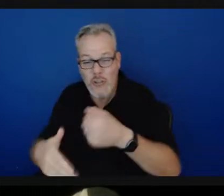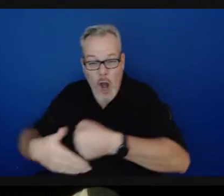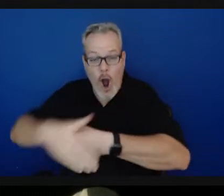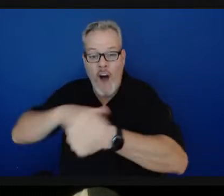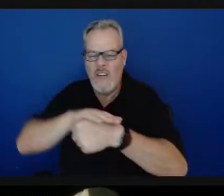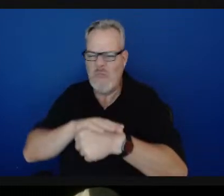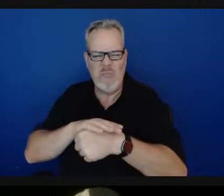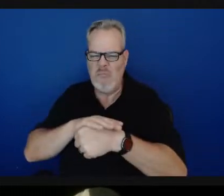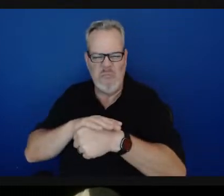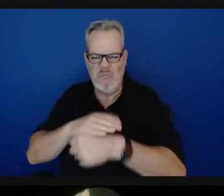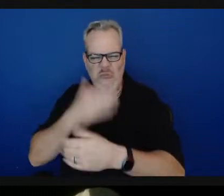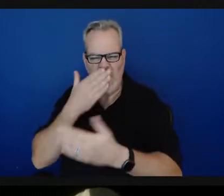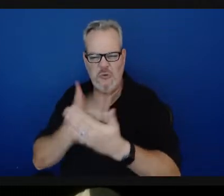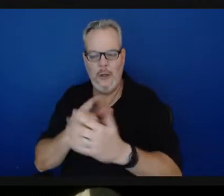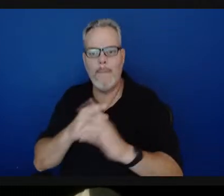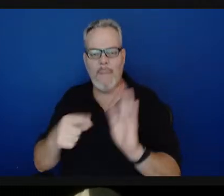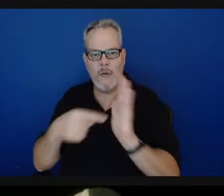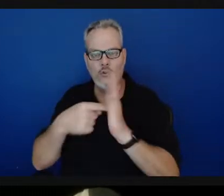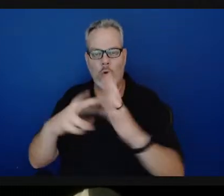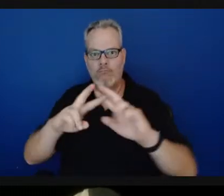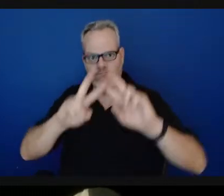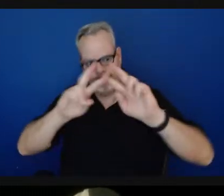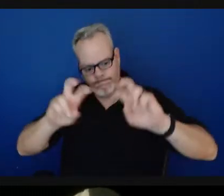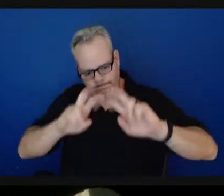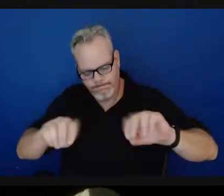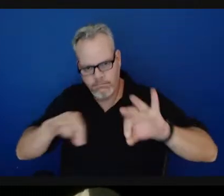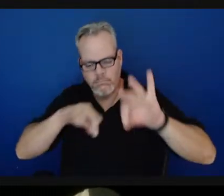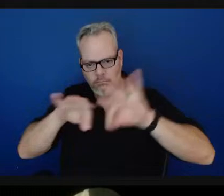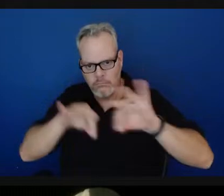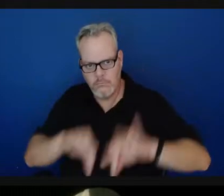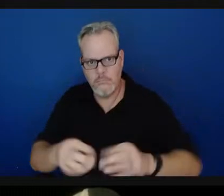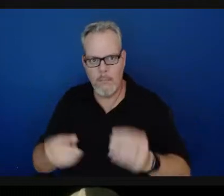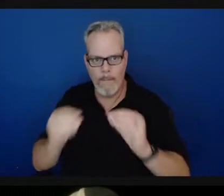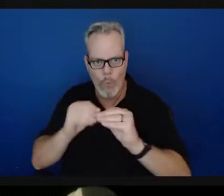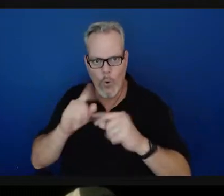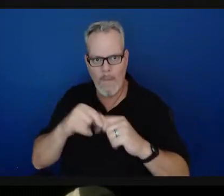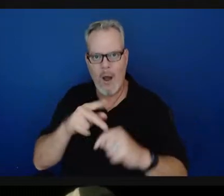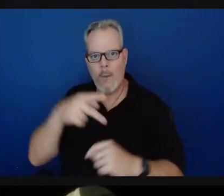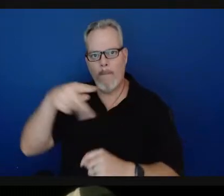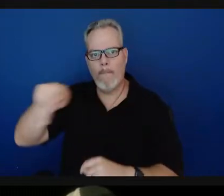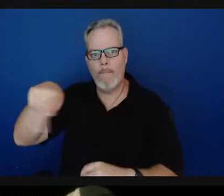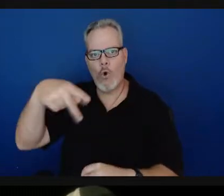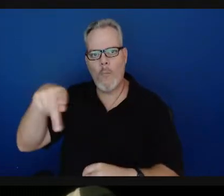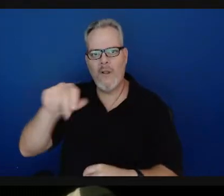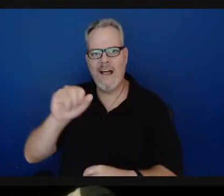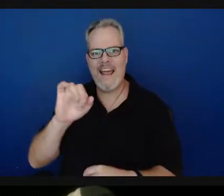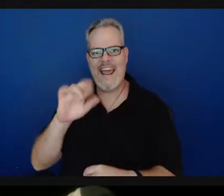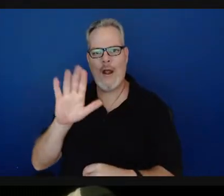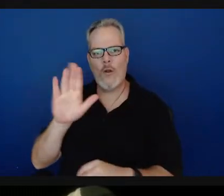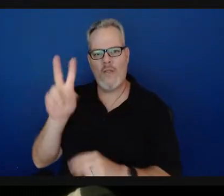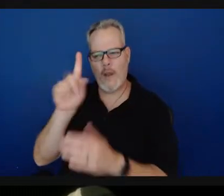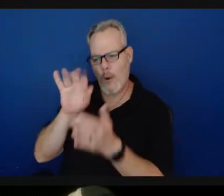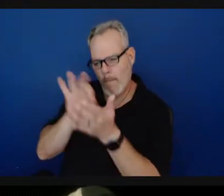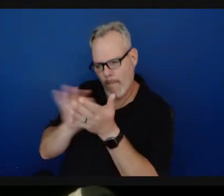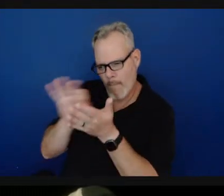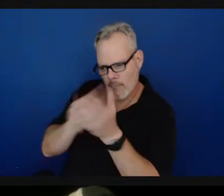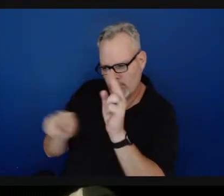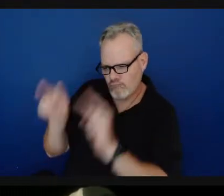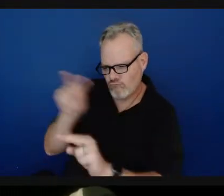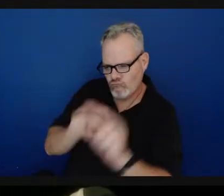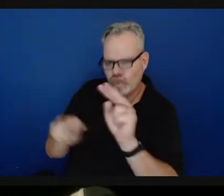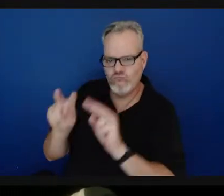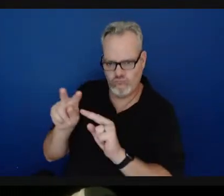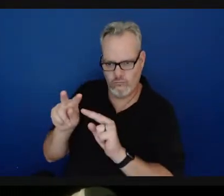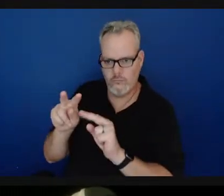looking at the Citizen Science Purple Air Monitoring Network, which you see here. So still some greens, but if you see a few more yellows